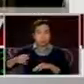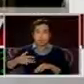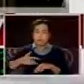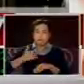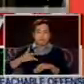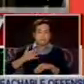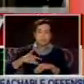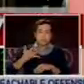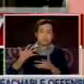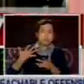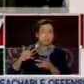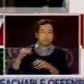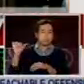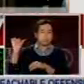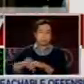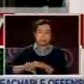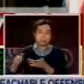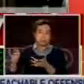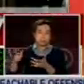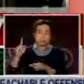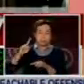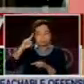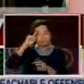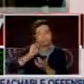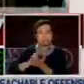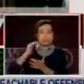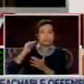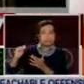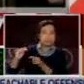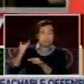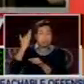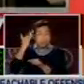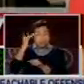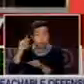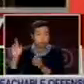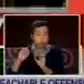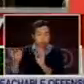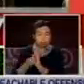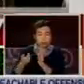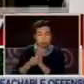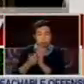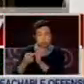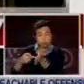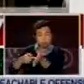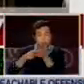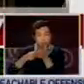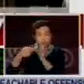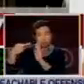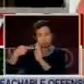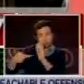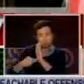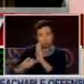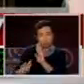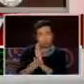reprehensible beyond belief, that the AMLA document was introduced in evidence without authentication as required by the rules of